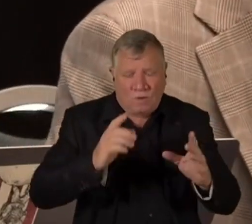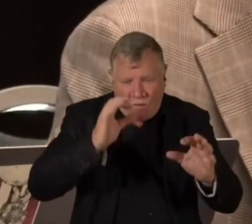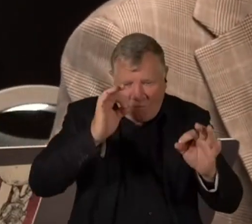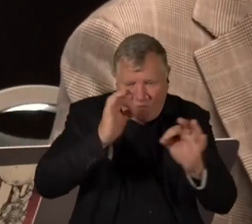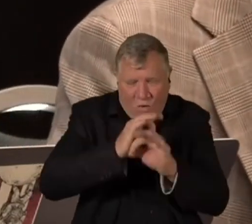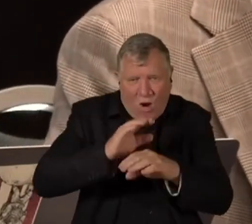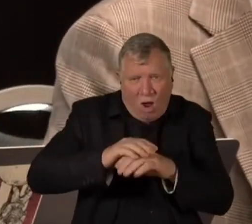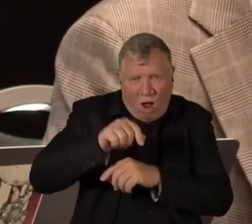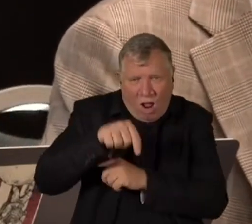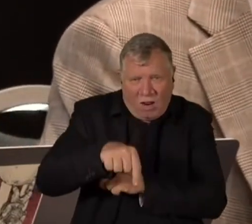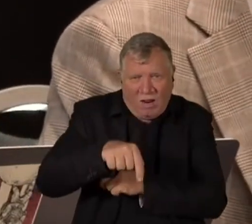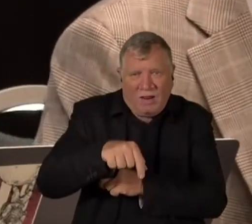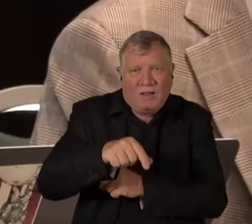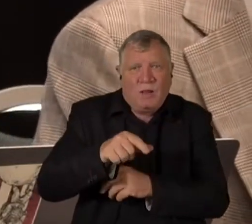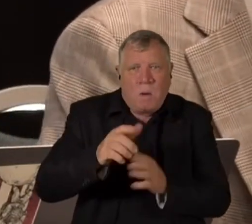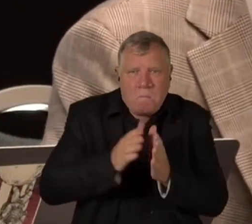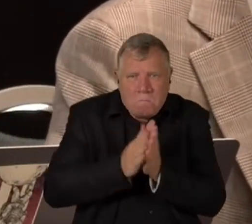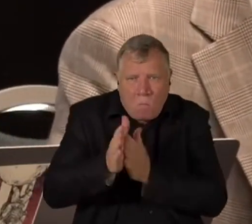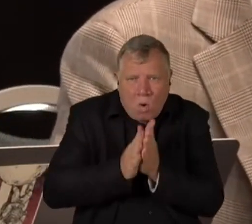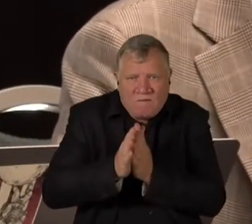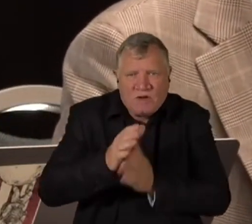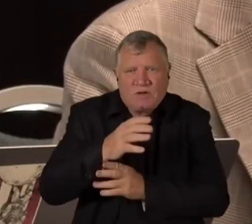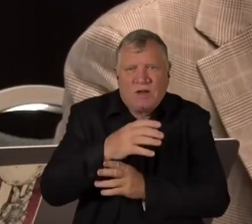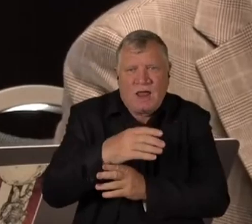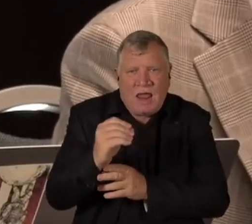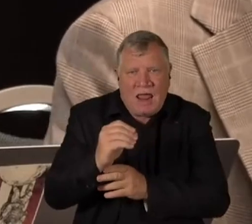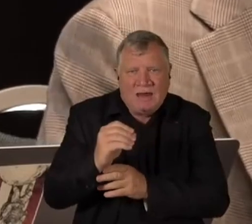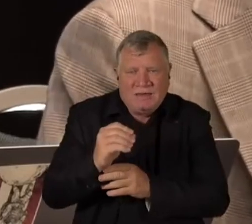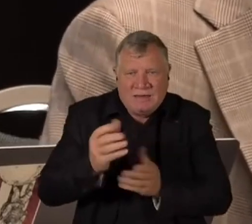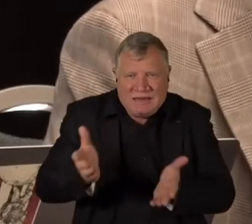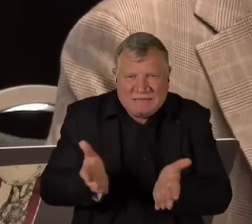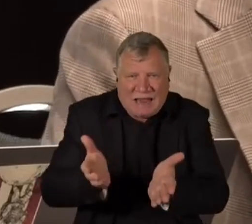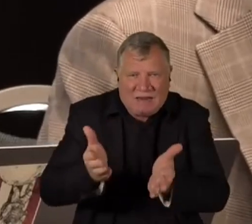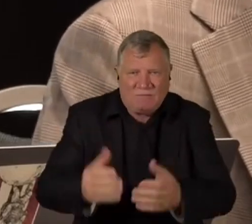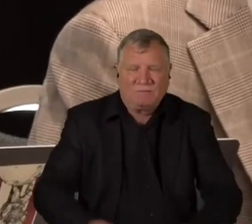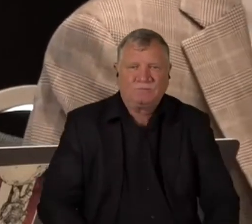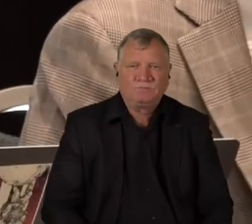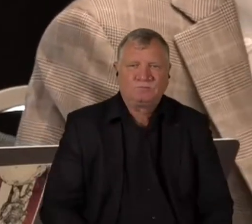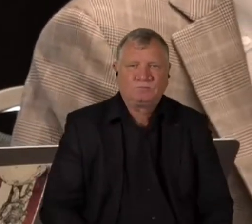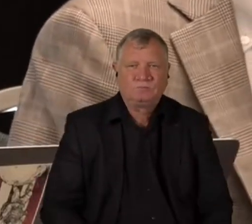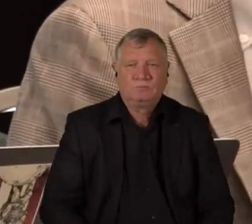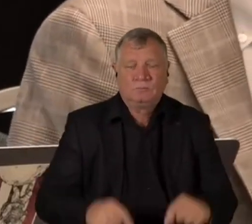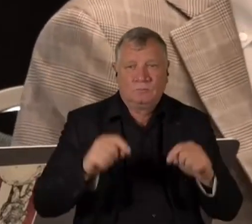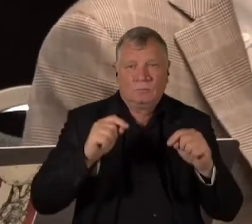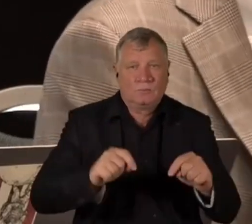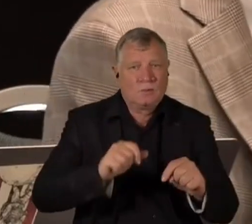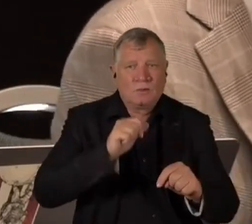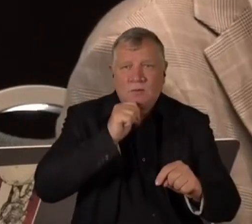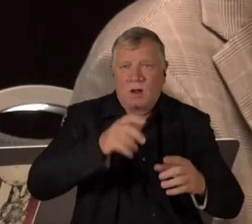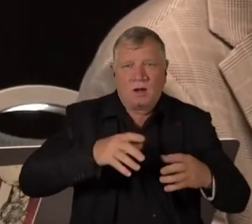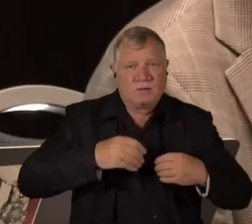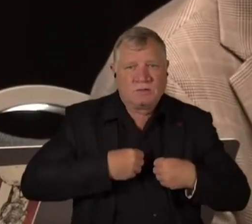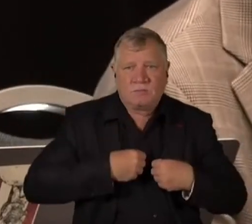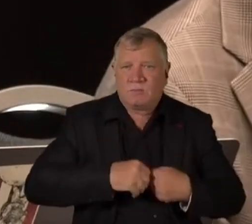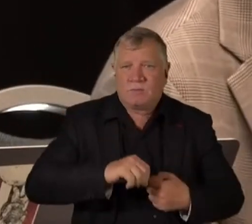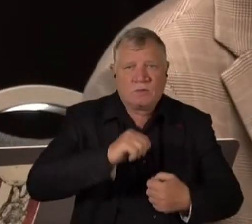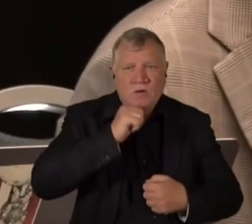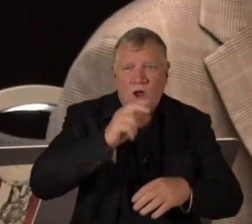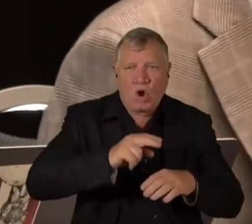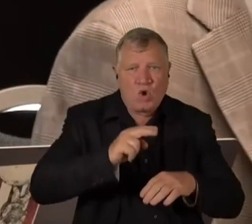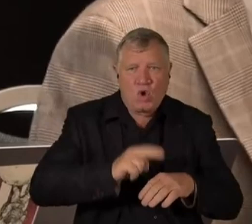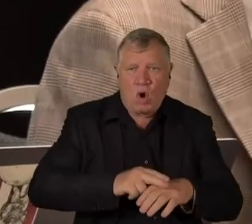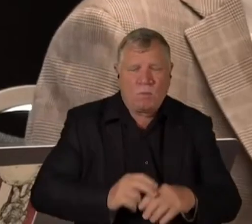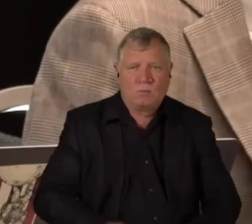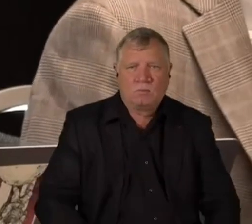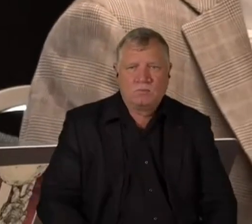attention, prioritization, motivation, and incentives. The current situation and pace is not acceptable and should not be